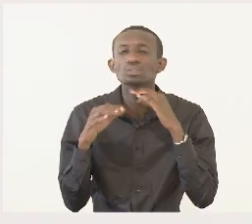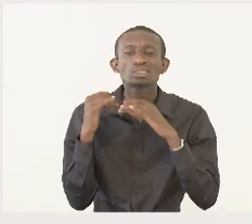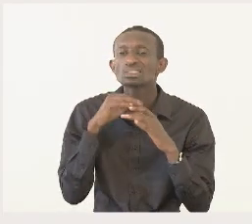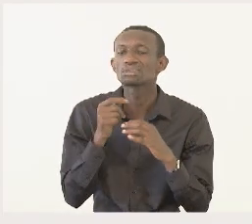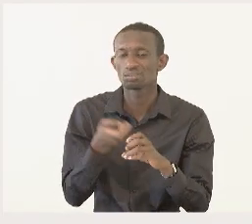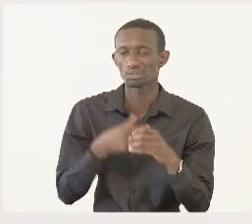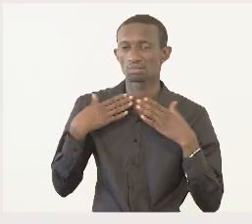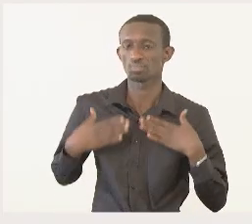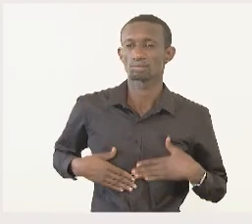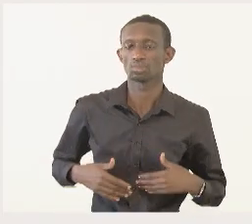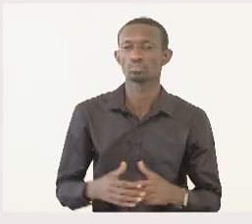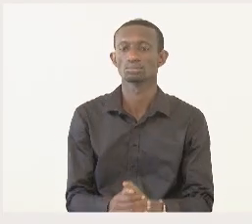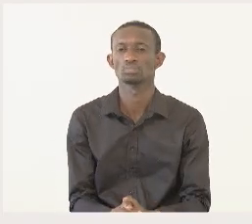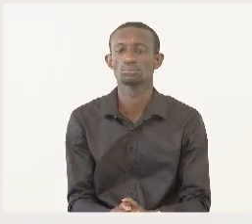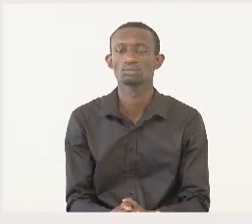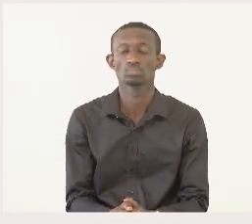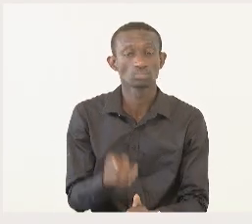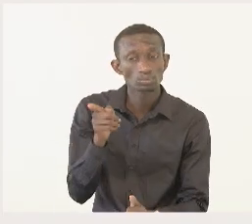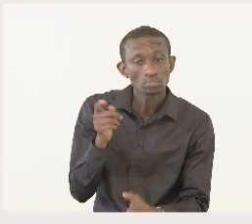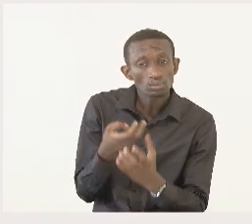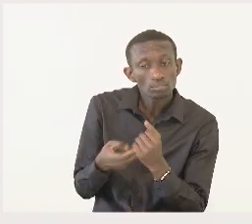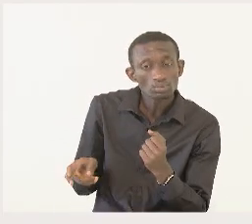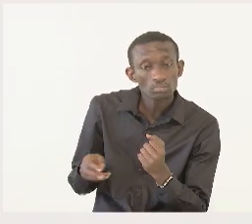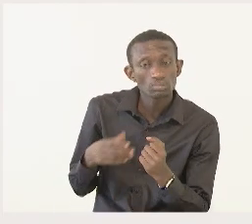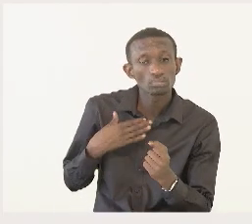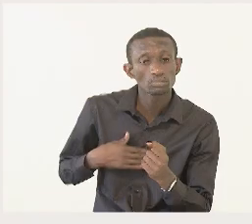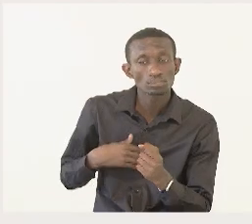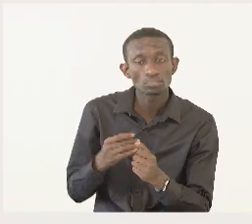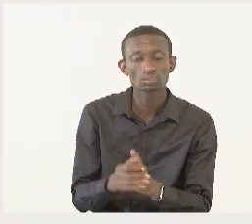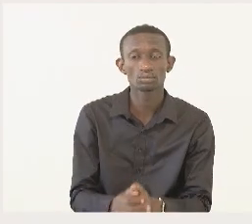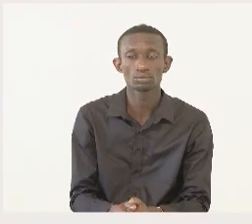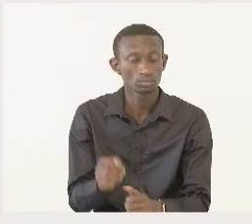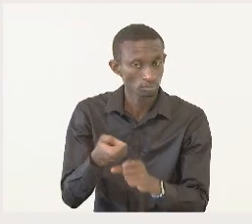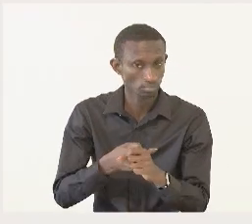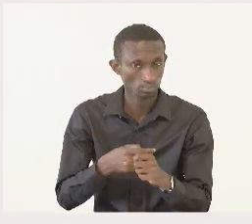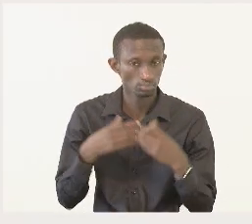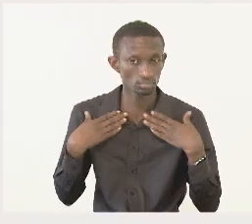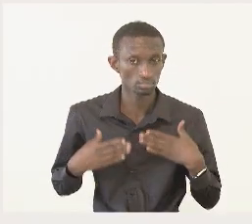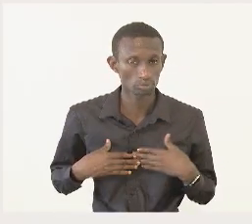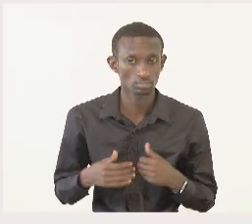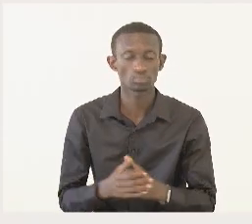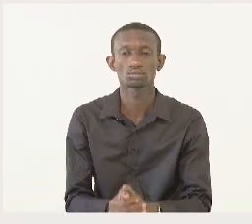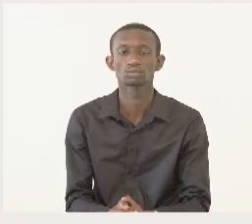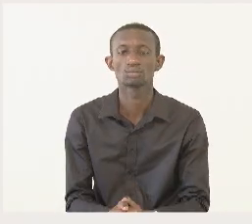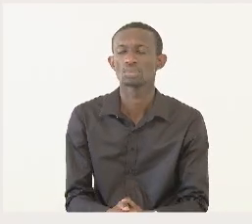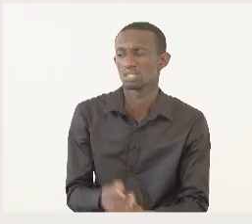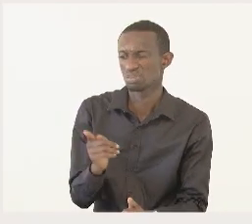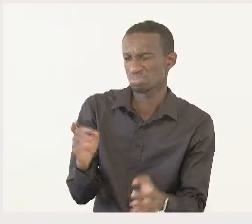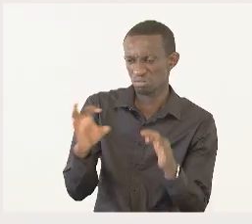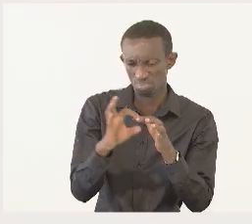the body, I mean removing of waste products of metabolism from the body, is referred to